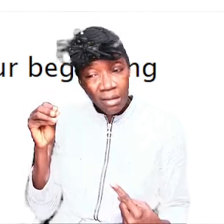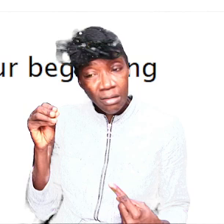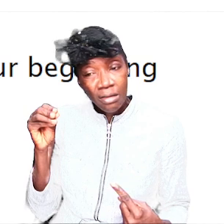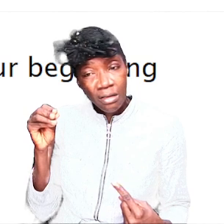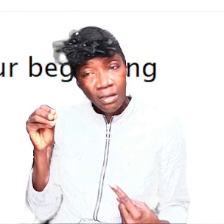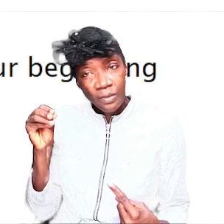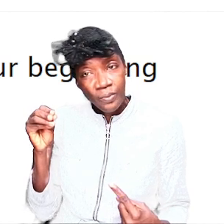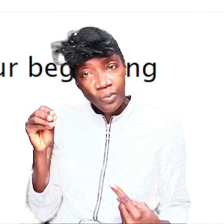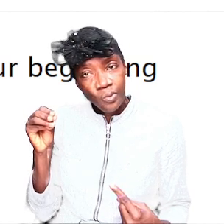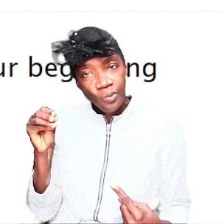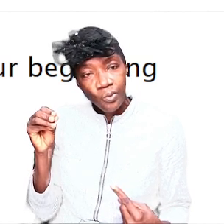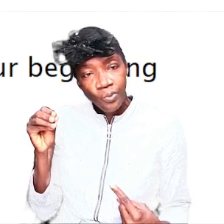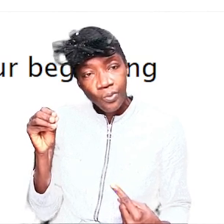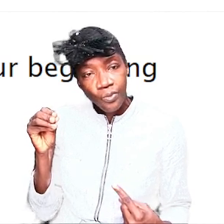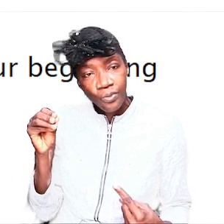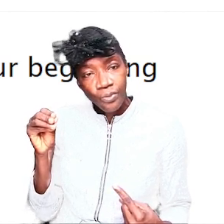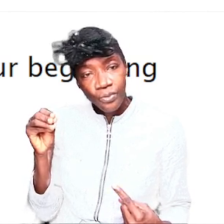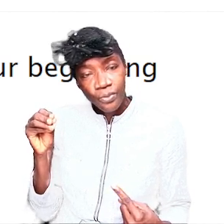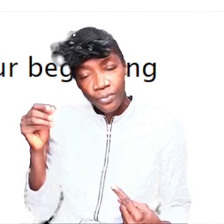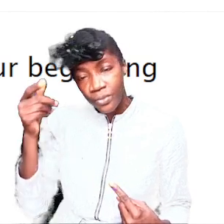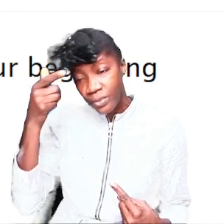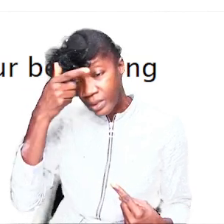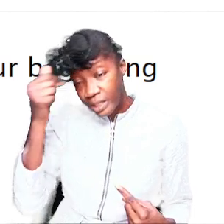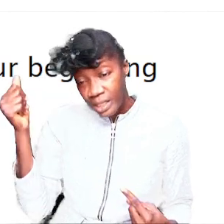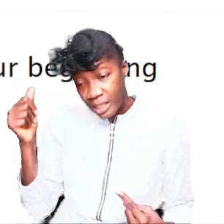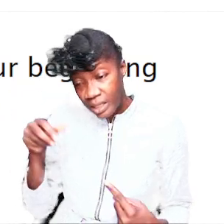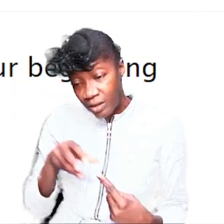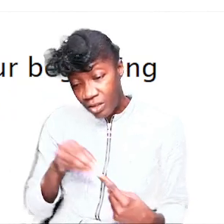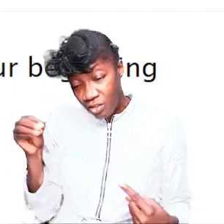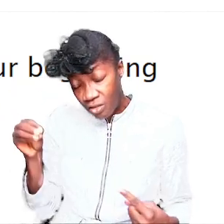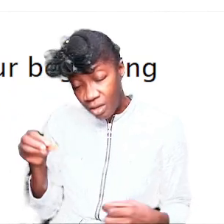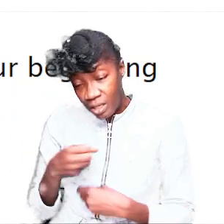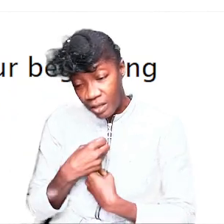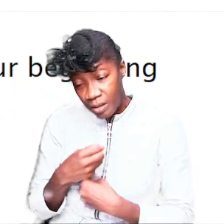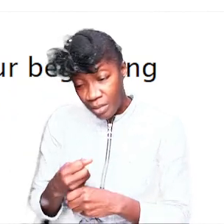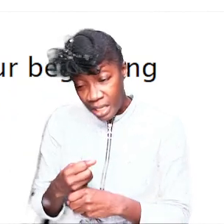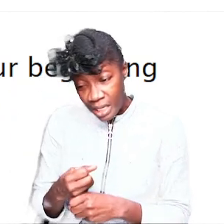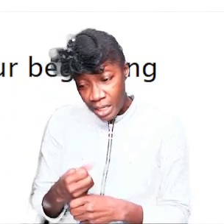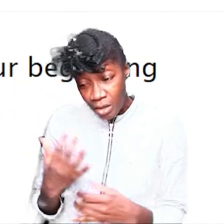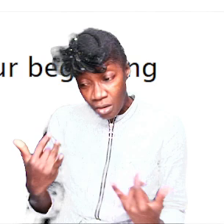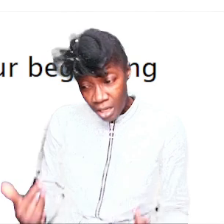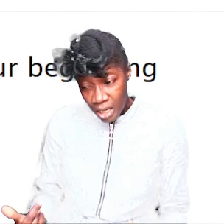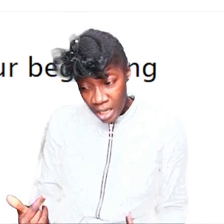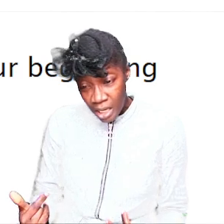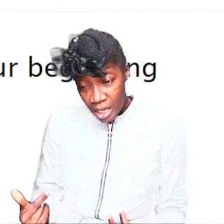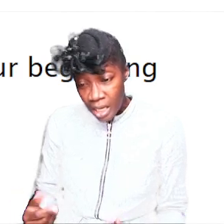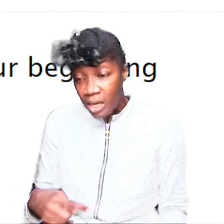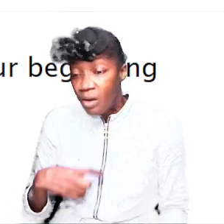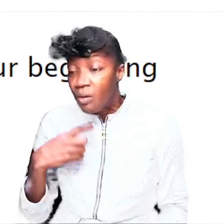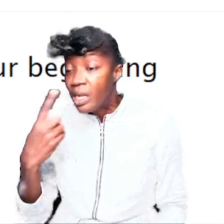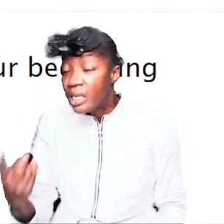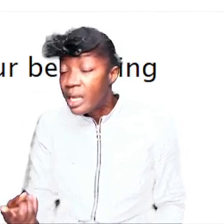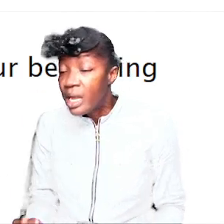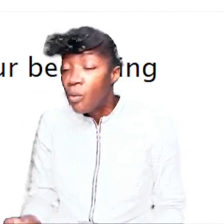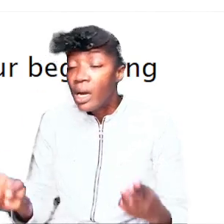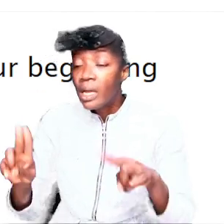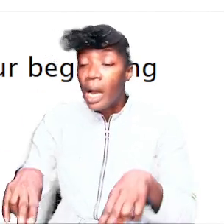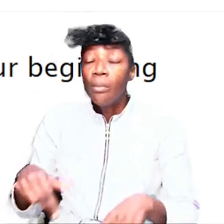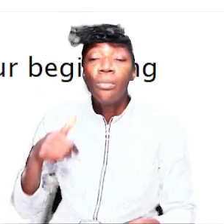decisions. Because the decision that we make today will determine the turnout of our